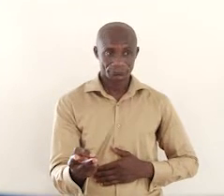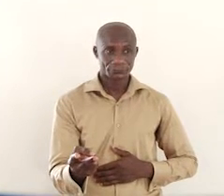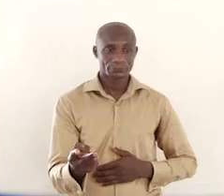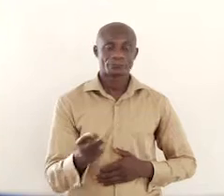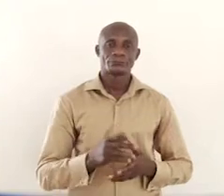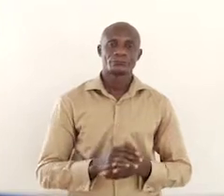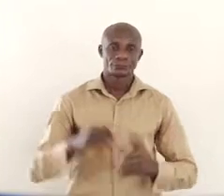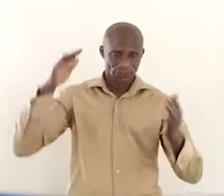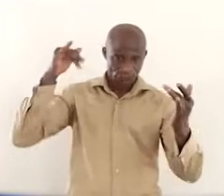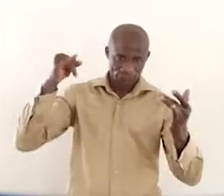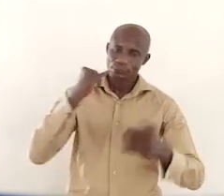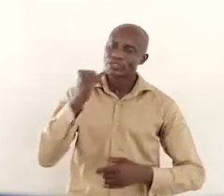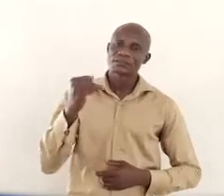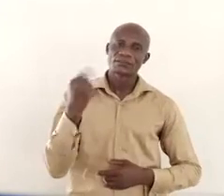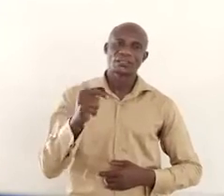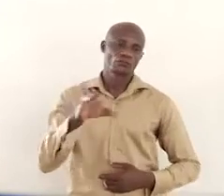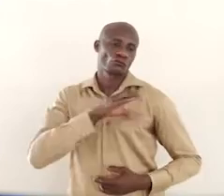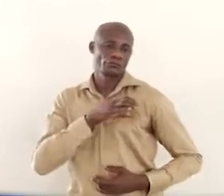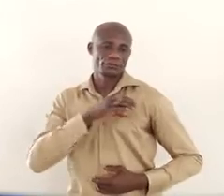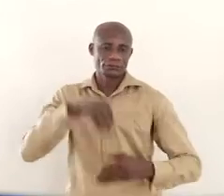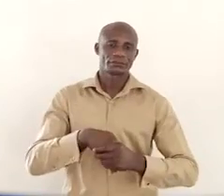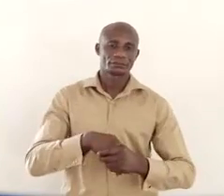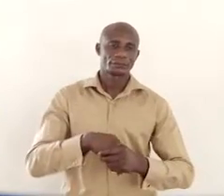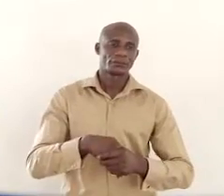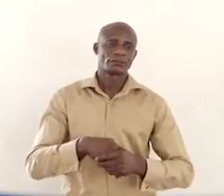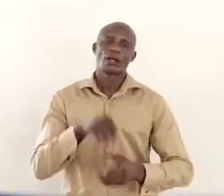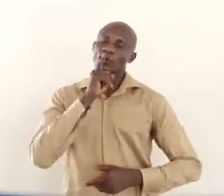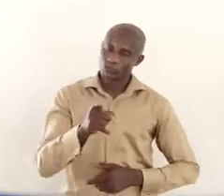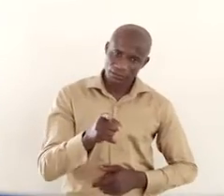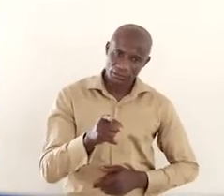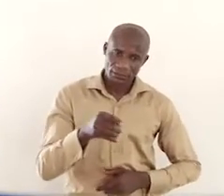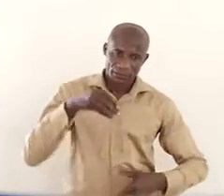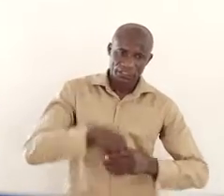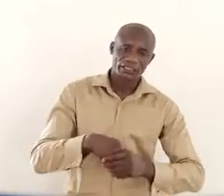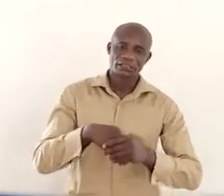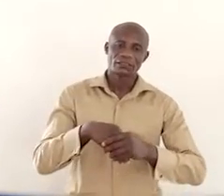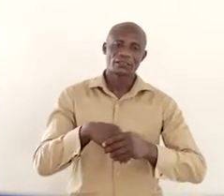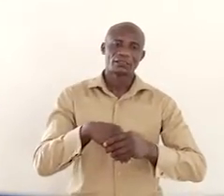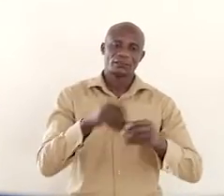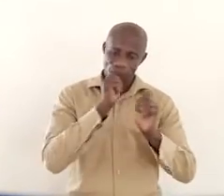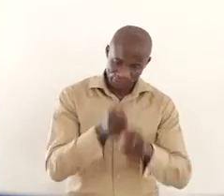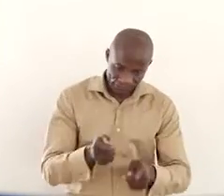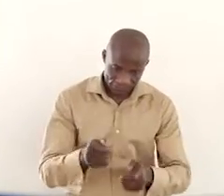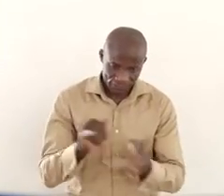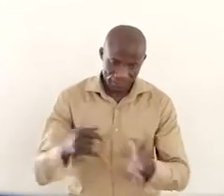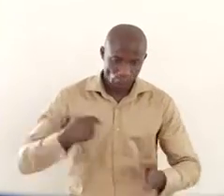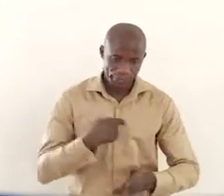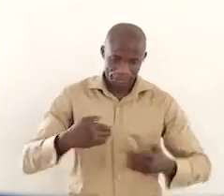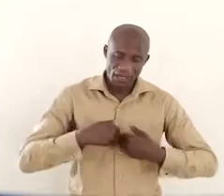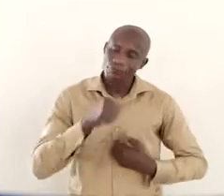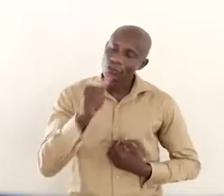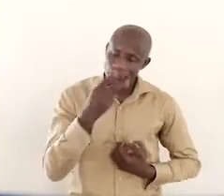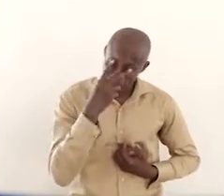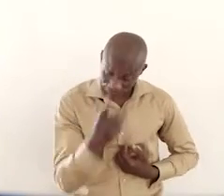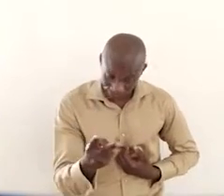Right? Hope is confidence in, assurance in, blessings that we have not been able to see